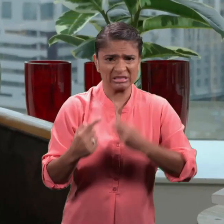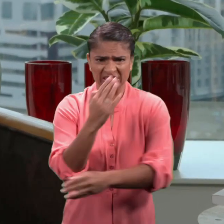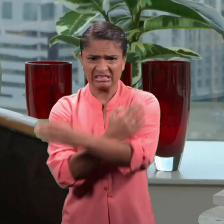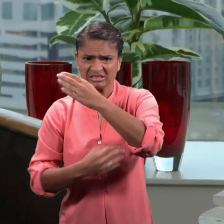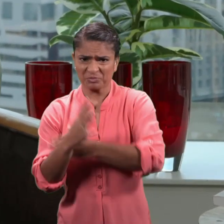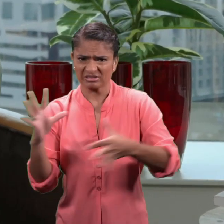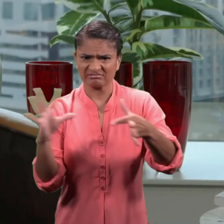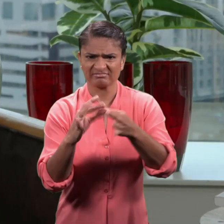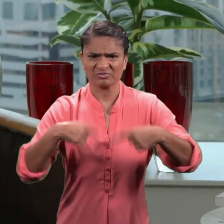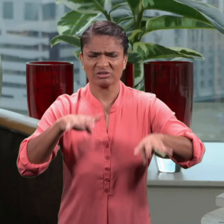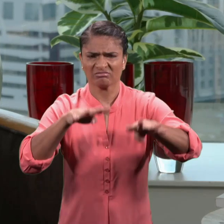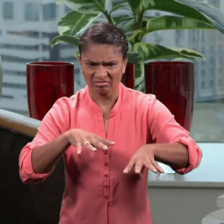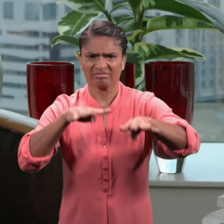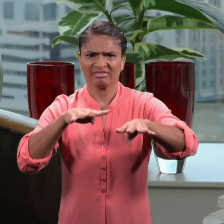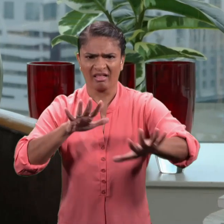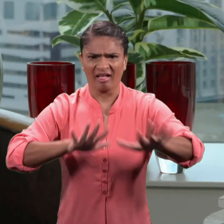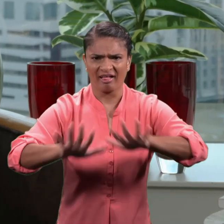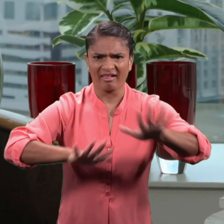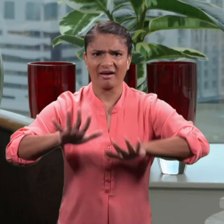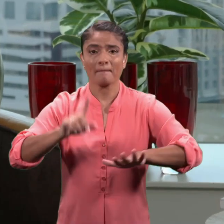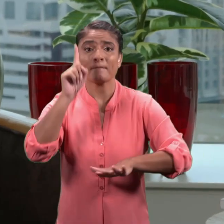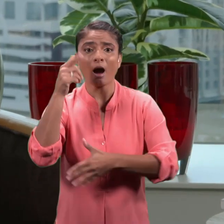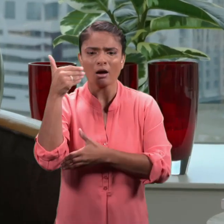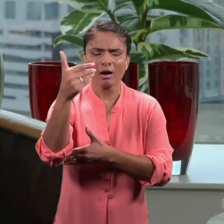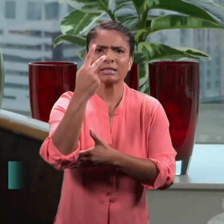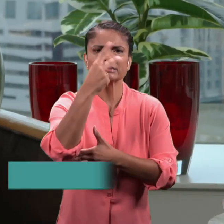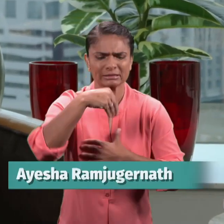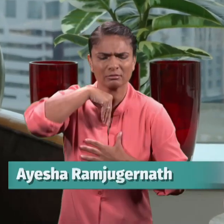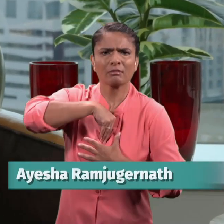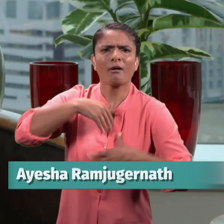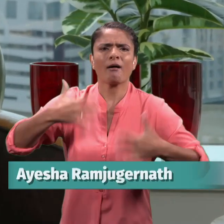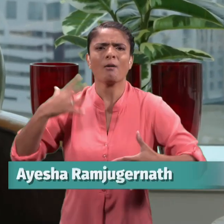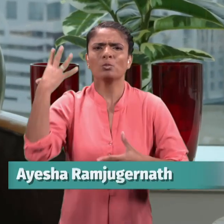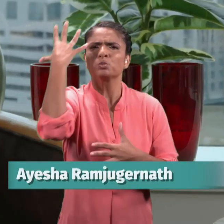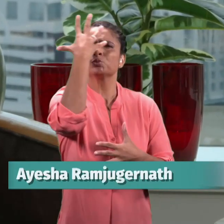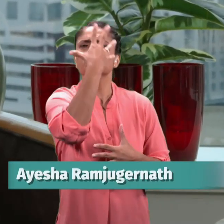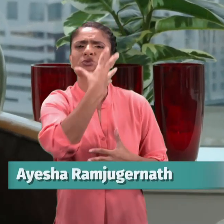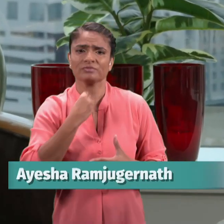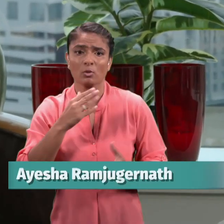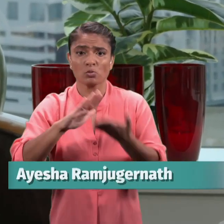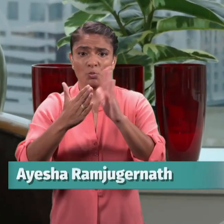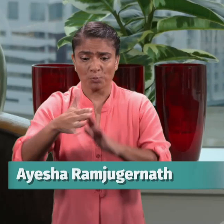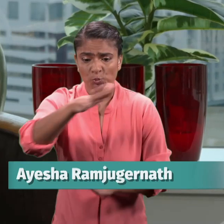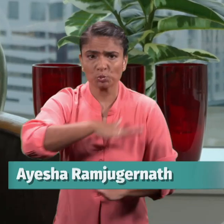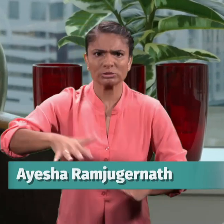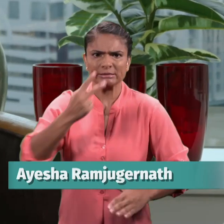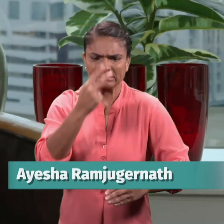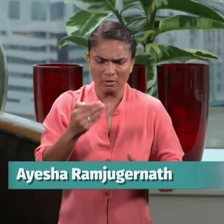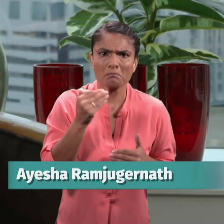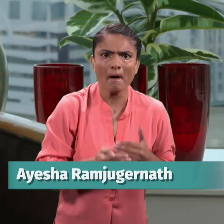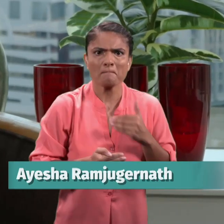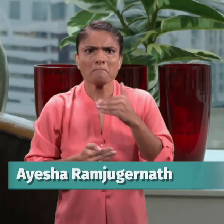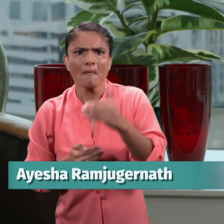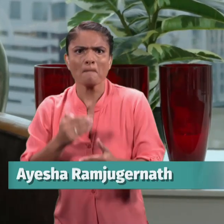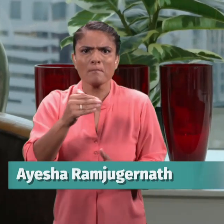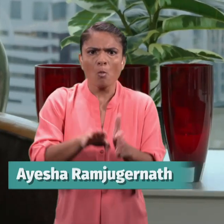by skoonheid en gestremdheid kom, meen die samelewing dat laasgenoemde dikwels 'n merker van alles behalwe skoonheid is. Ongetwyfeld is